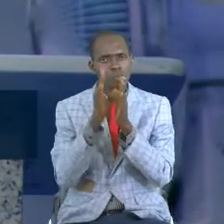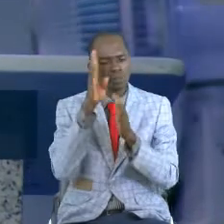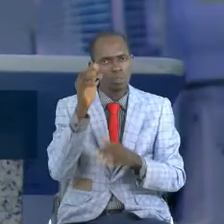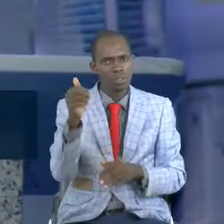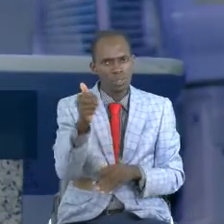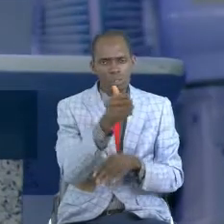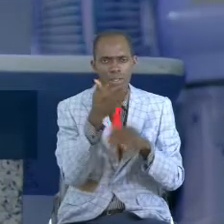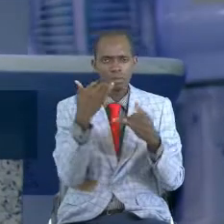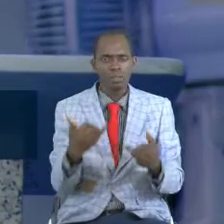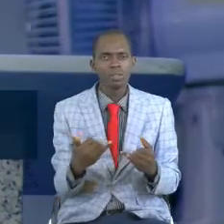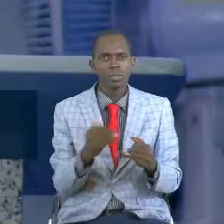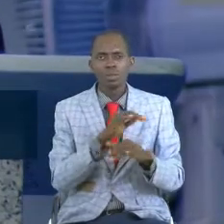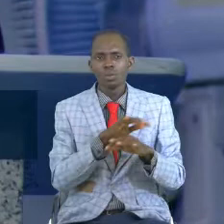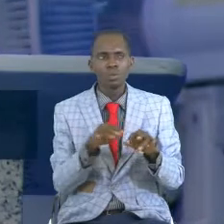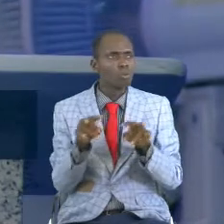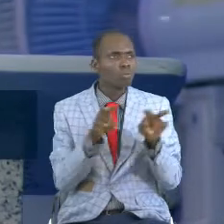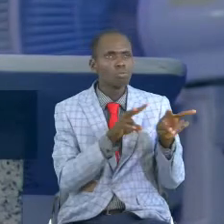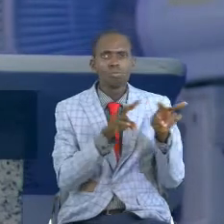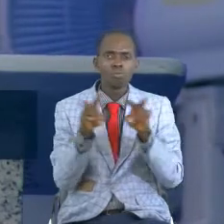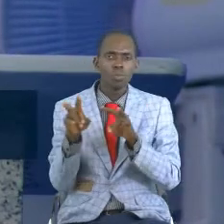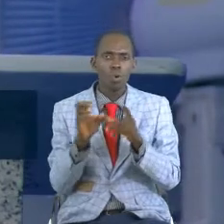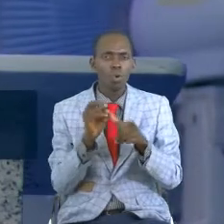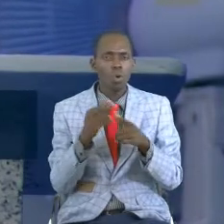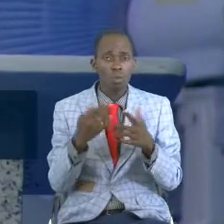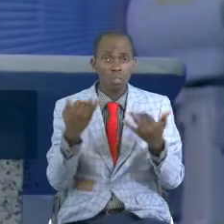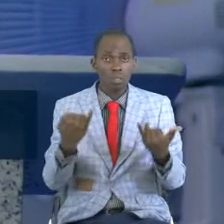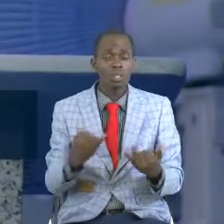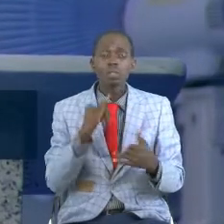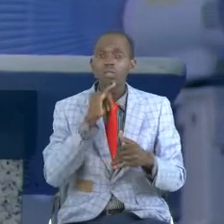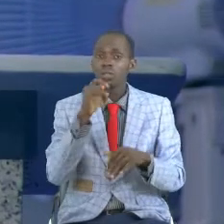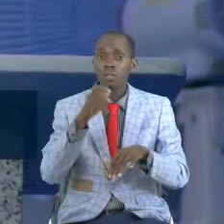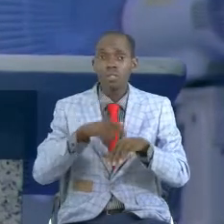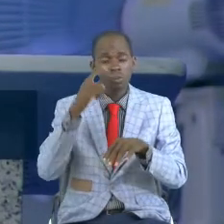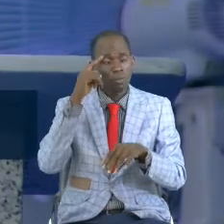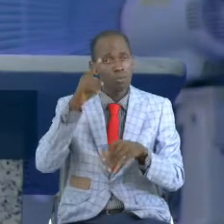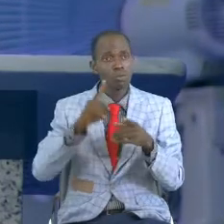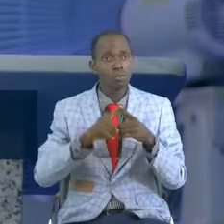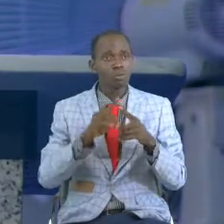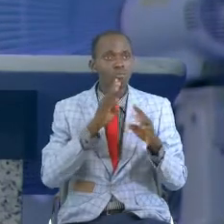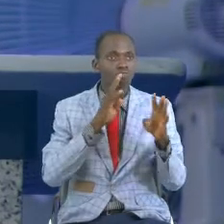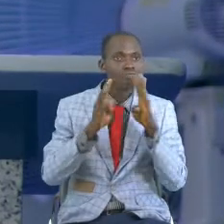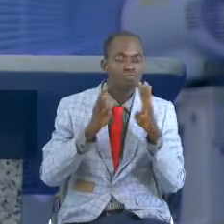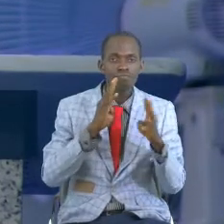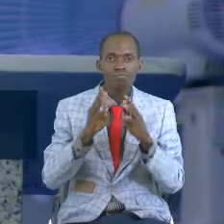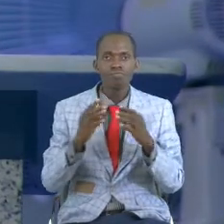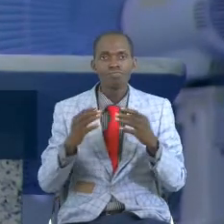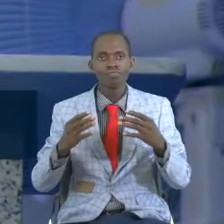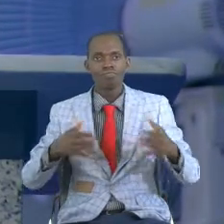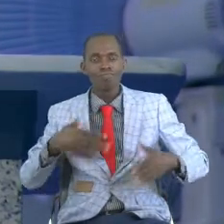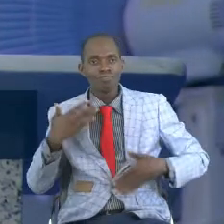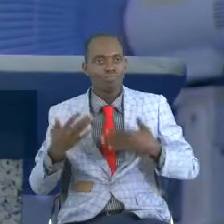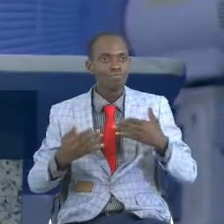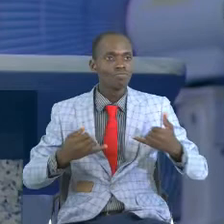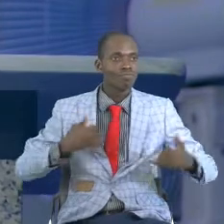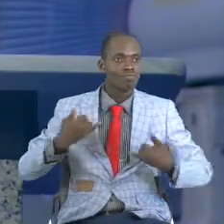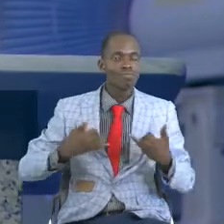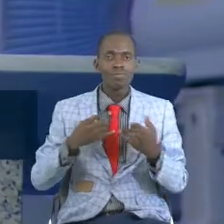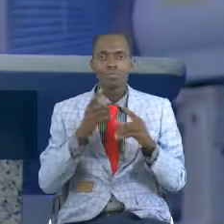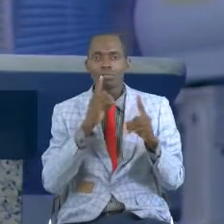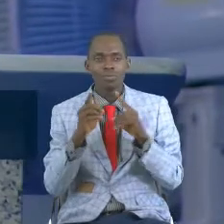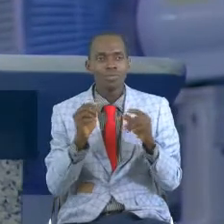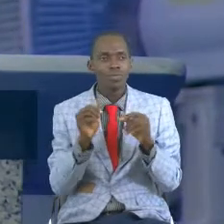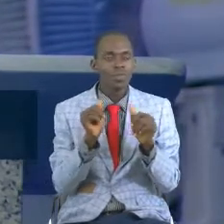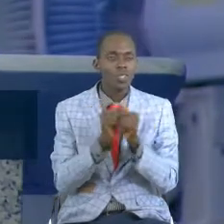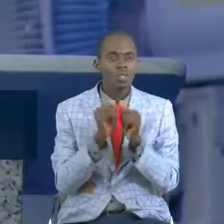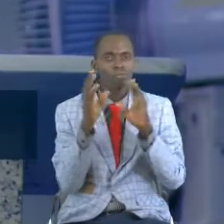is 12, it is wrong. It must be 11 digits. Except the R234, then it will be